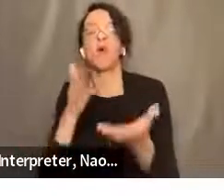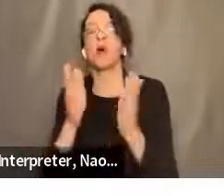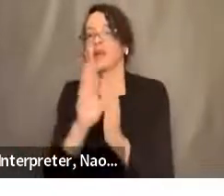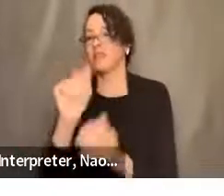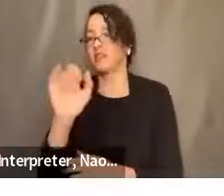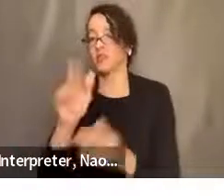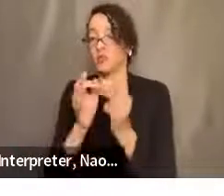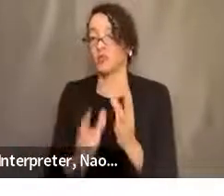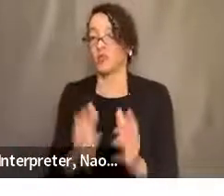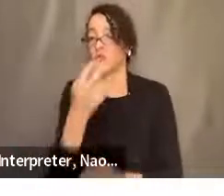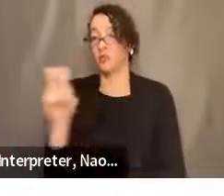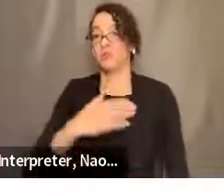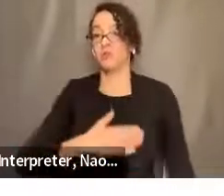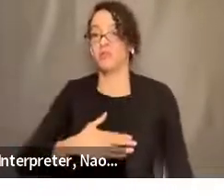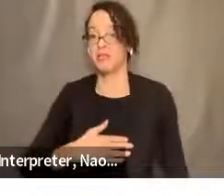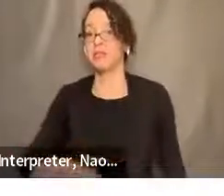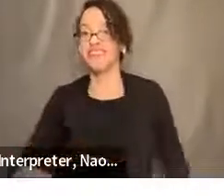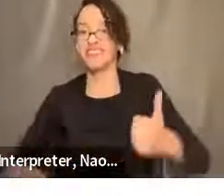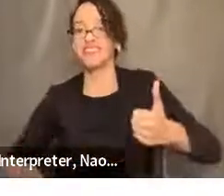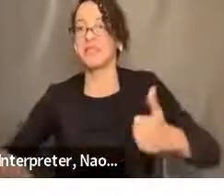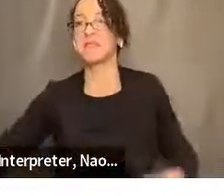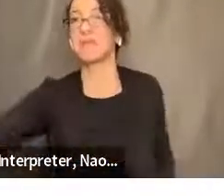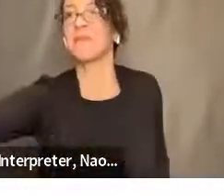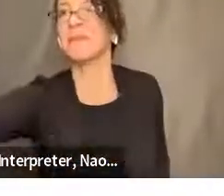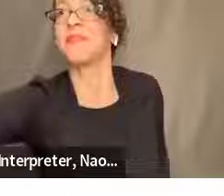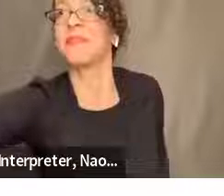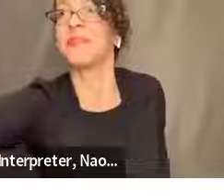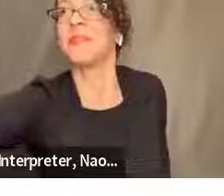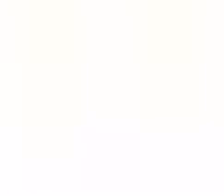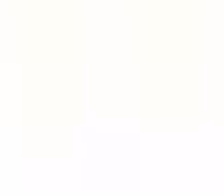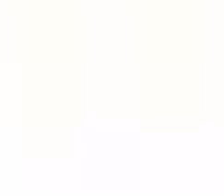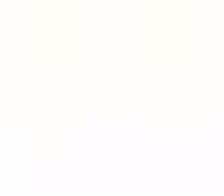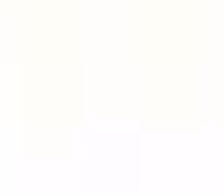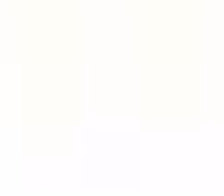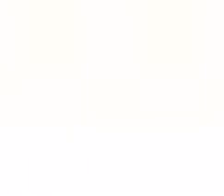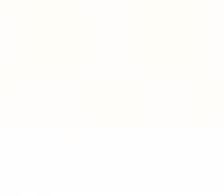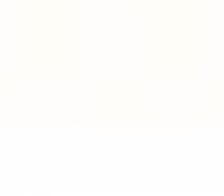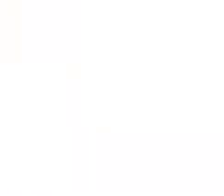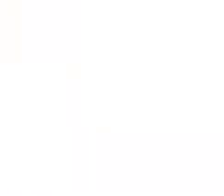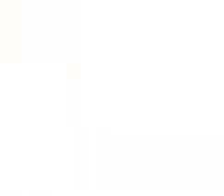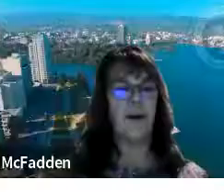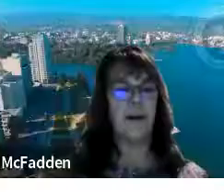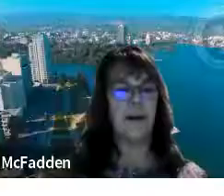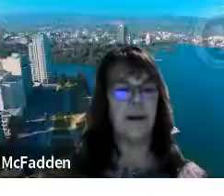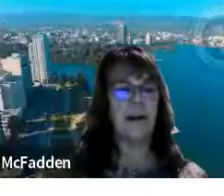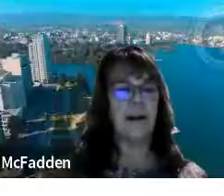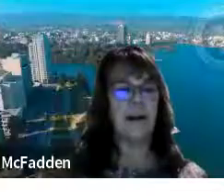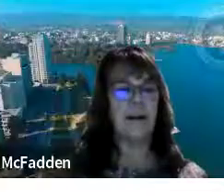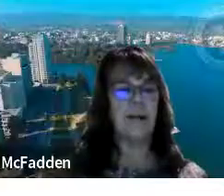switch, please. And Lori, I will ask for you to put on your video so everybody can see you. Oh, I